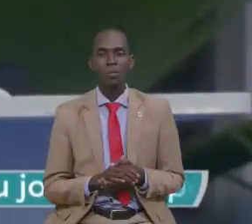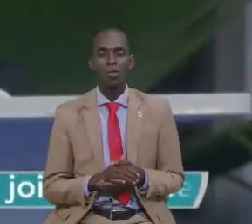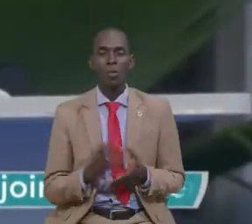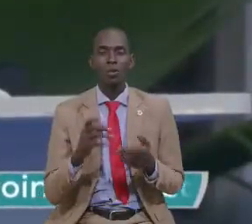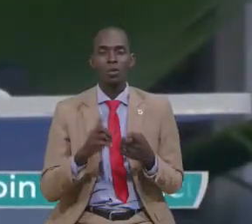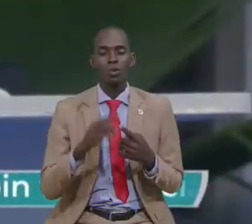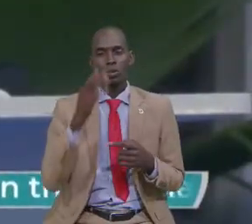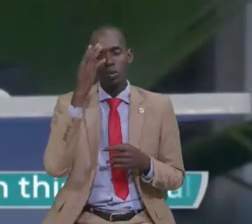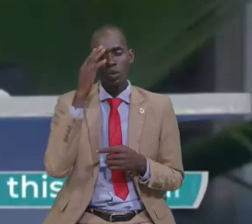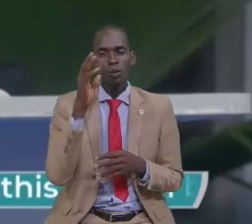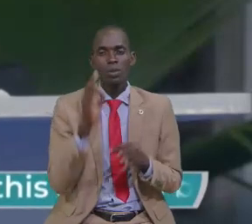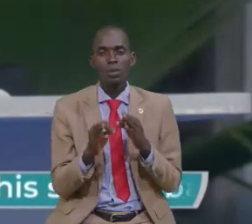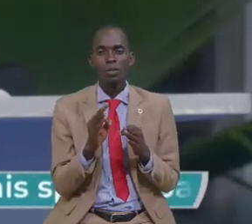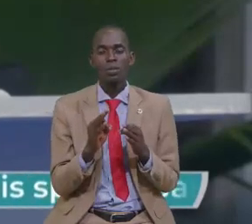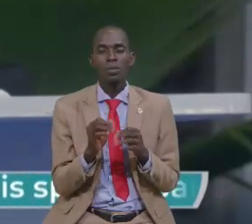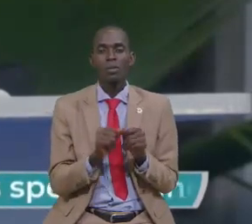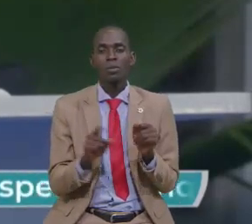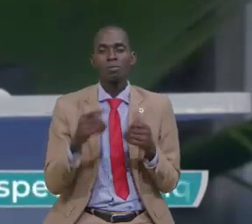let me see it